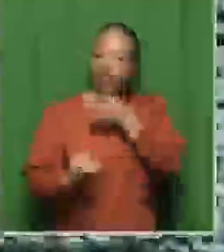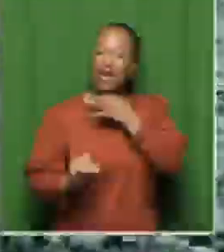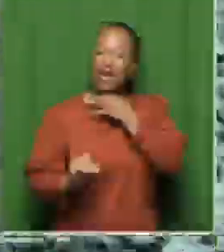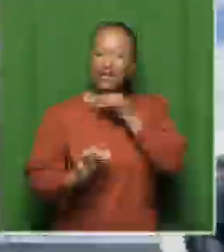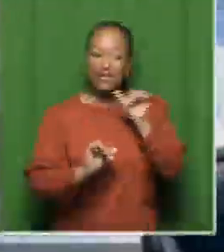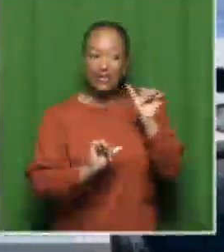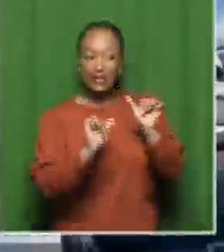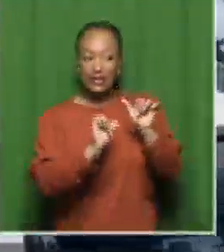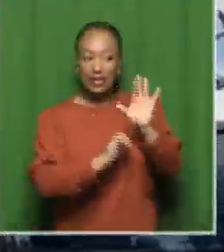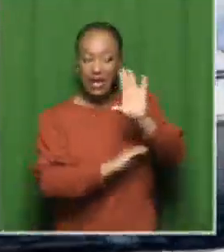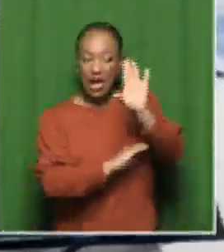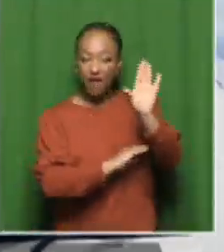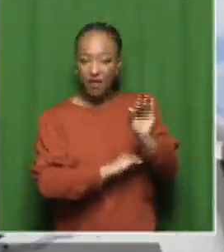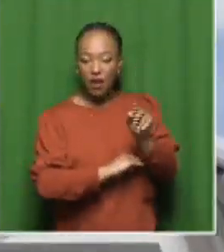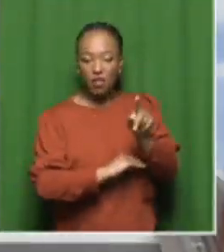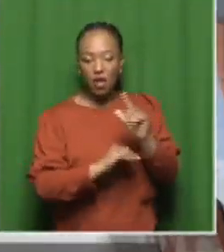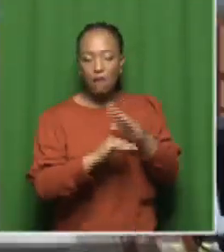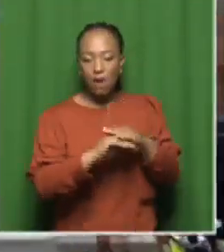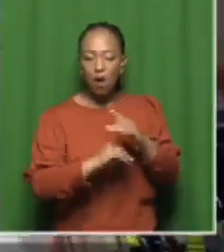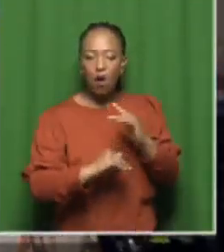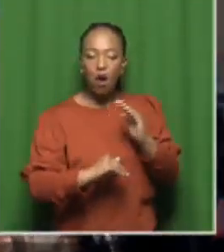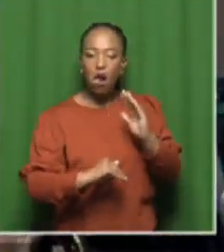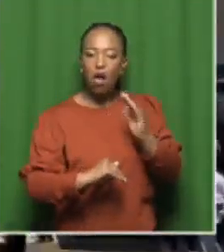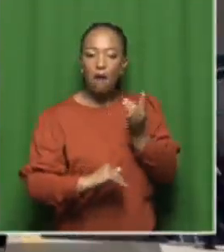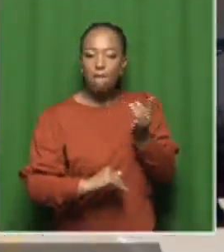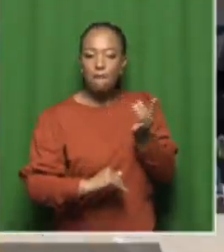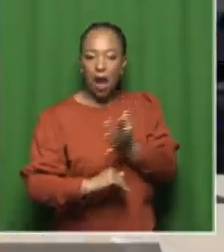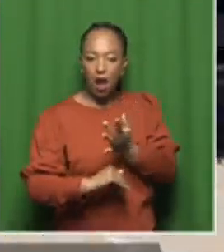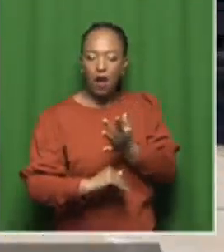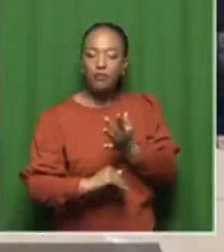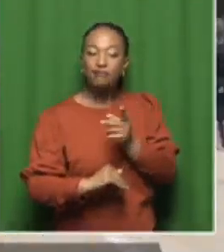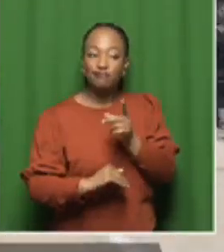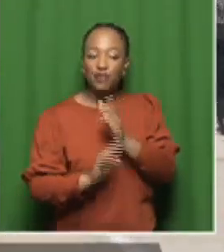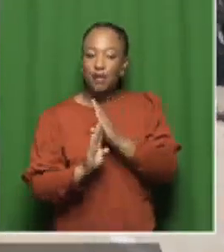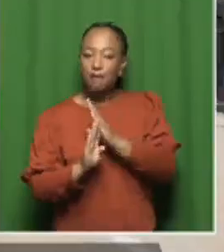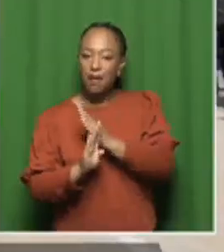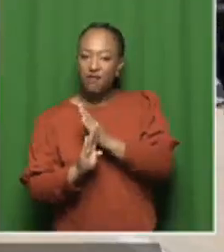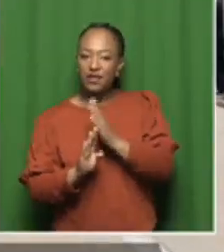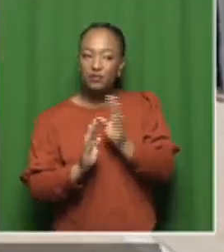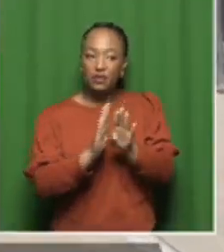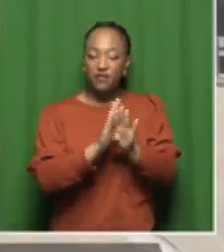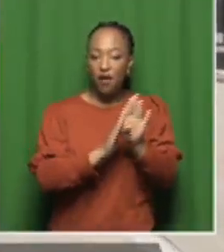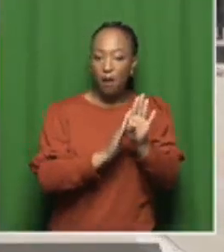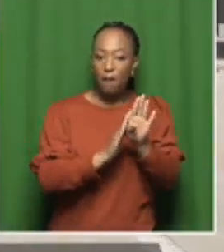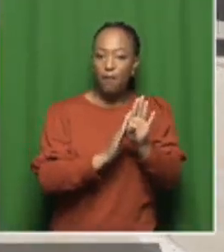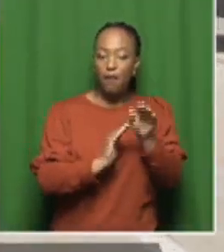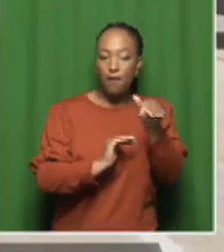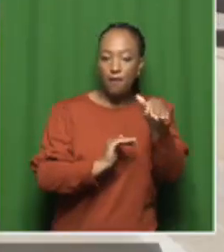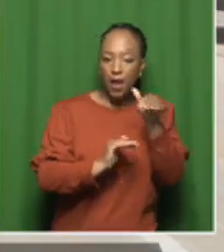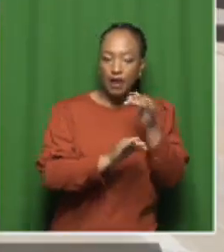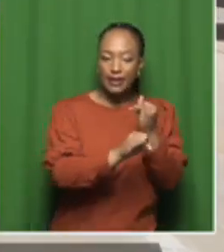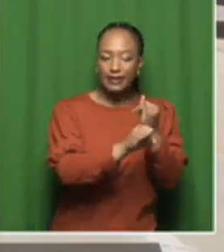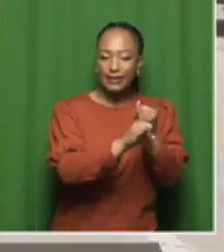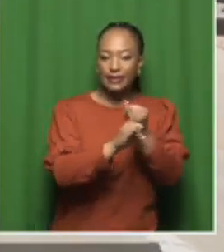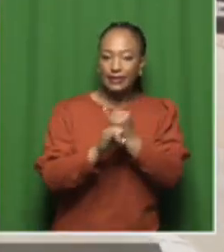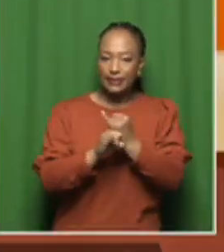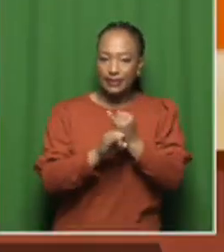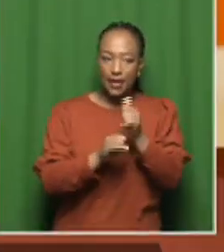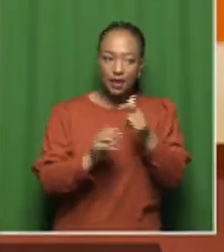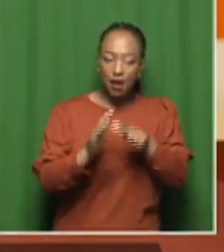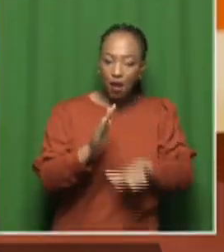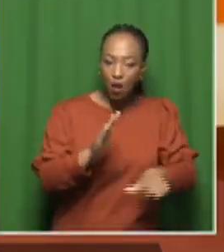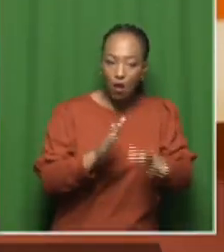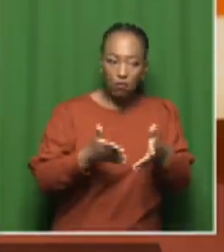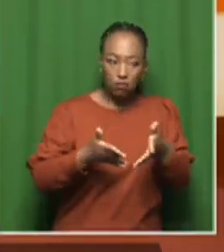of Africa. He urged the African private sector to partner with development finance institutions and or local financial